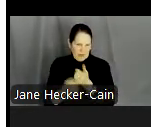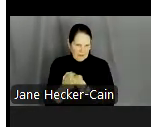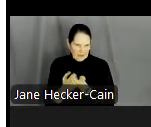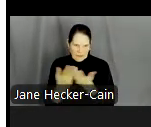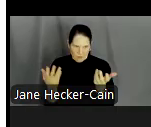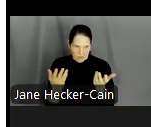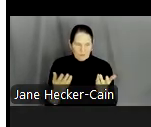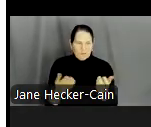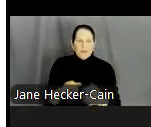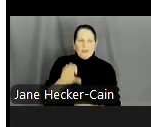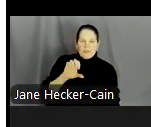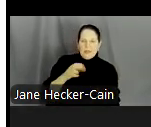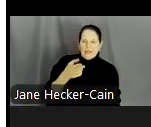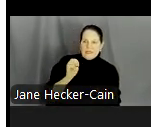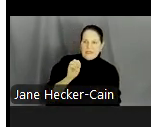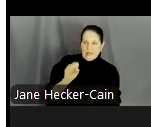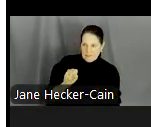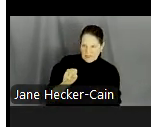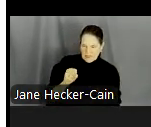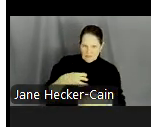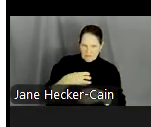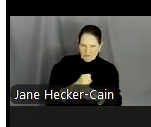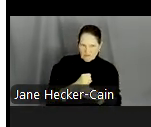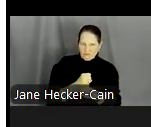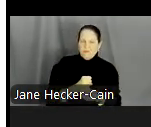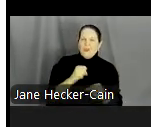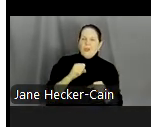Health Equity Survey, or CHES.